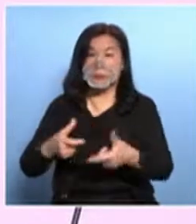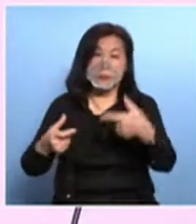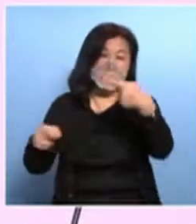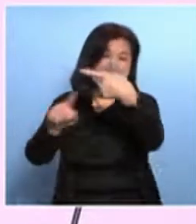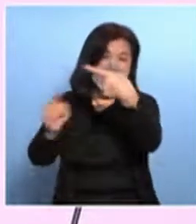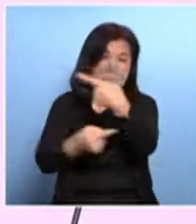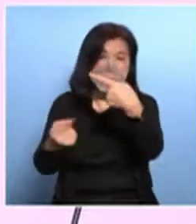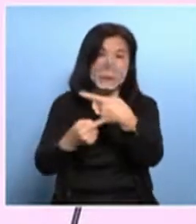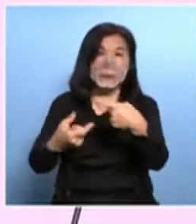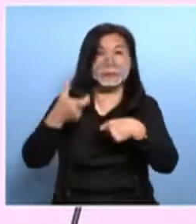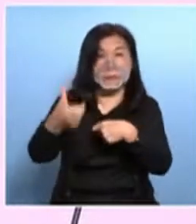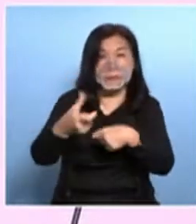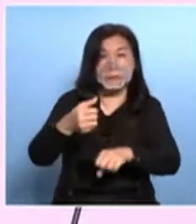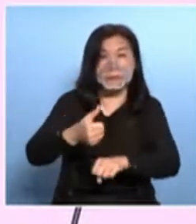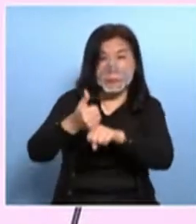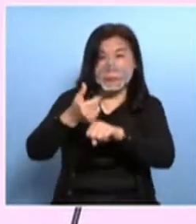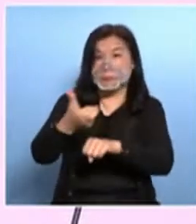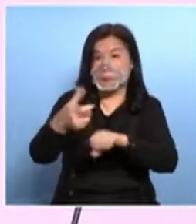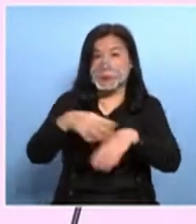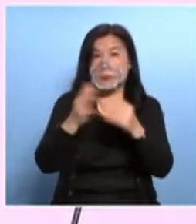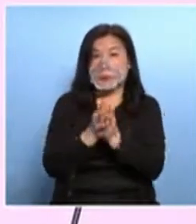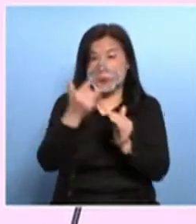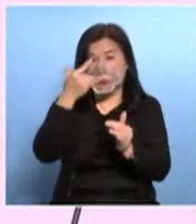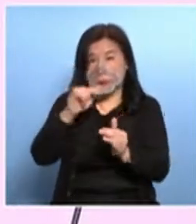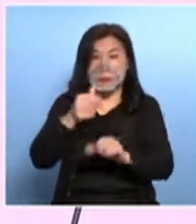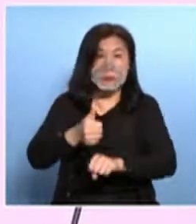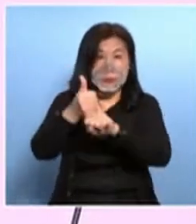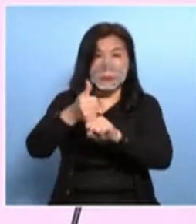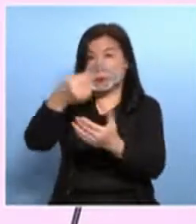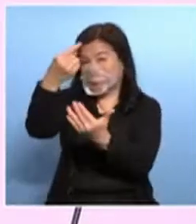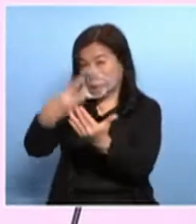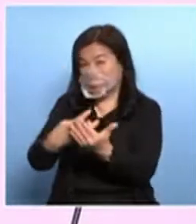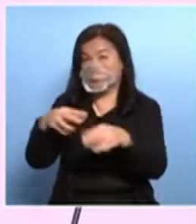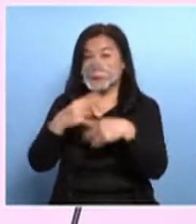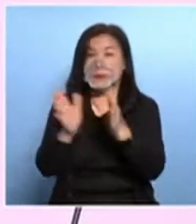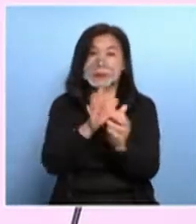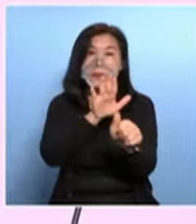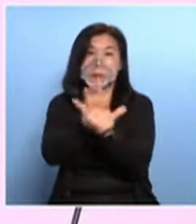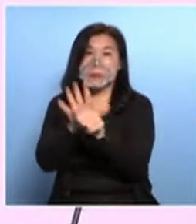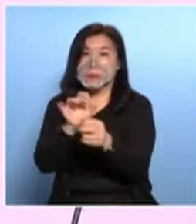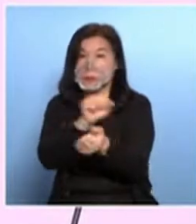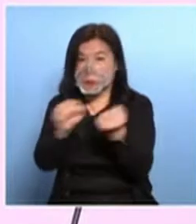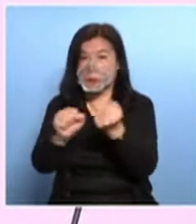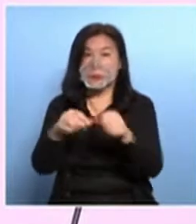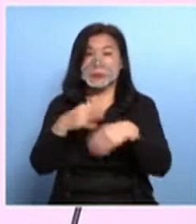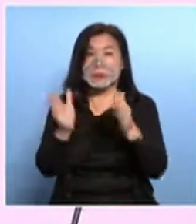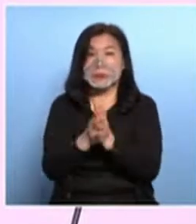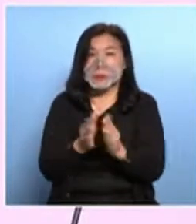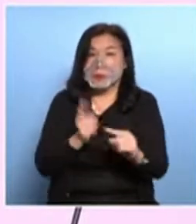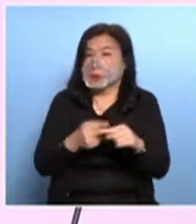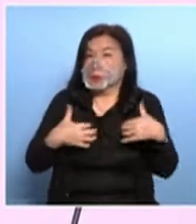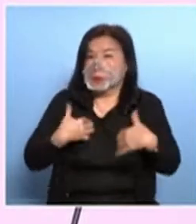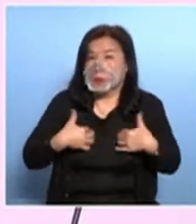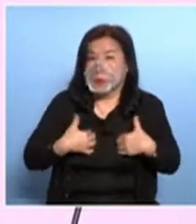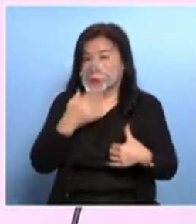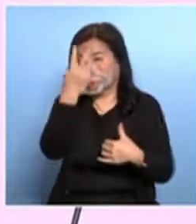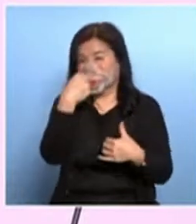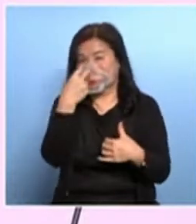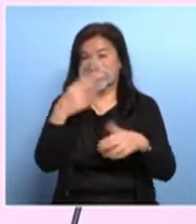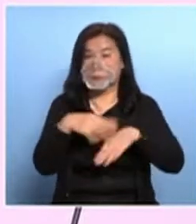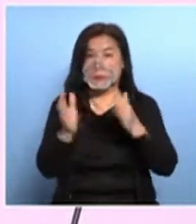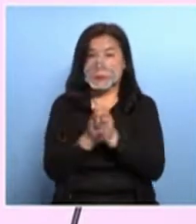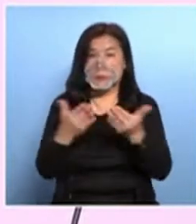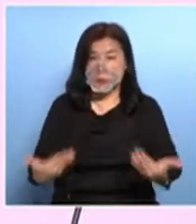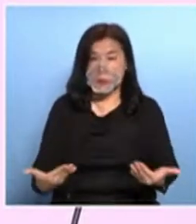for the temporarily unemployed, with $3 billion earmarked for granting a subsidy of $10,000 to each